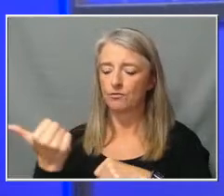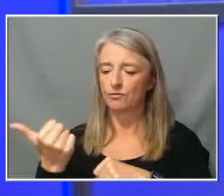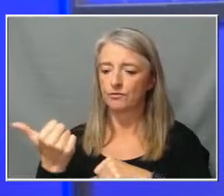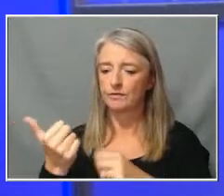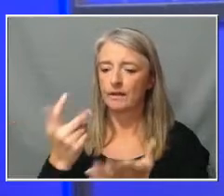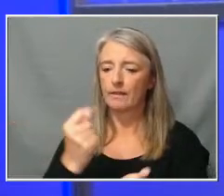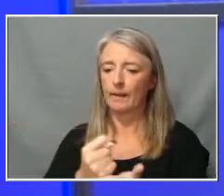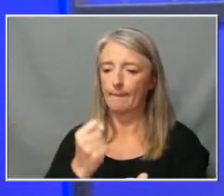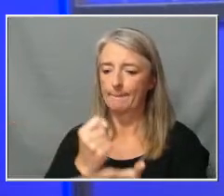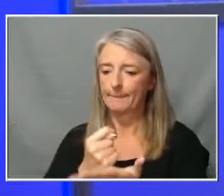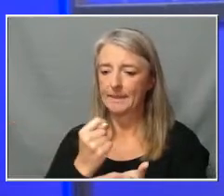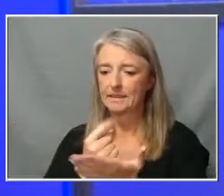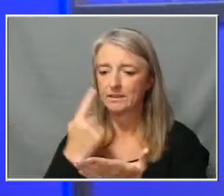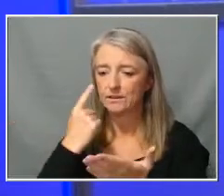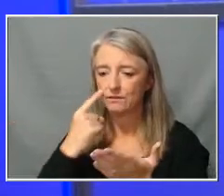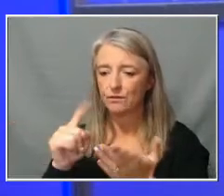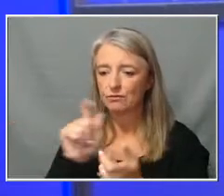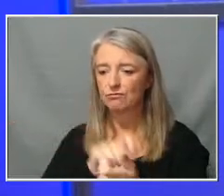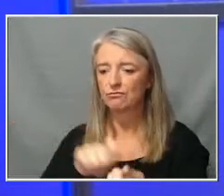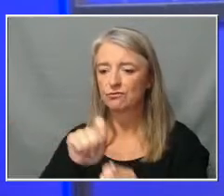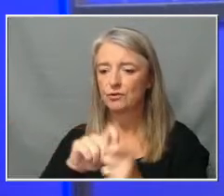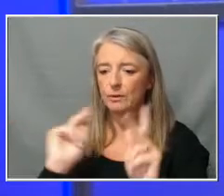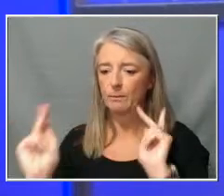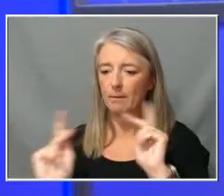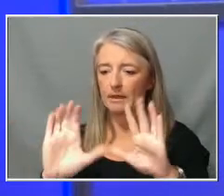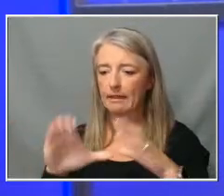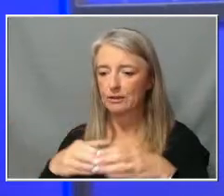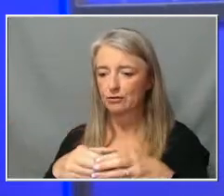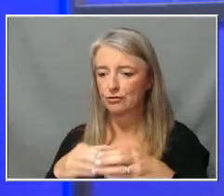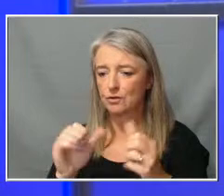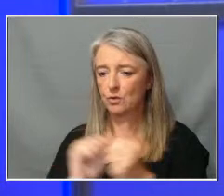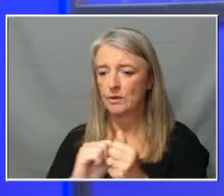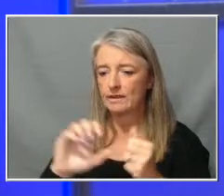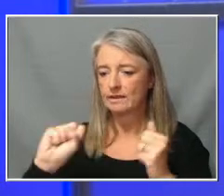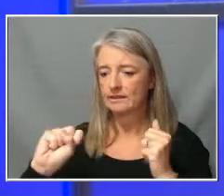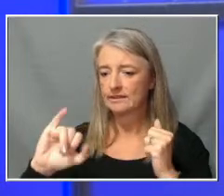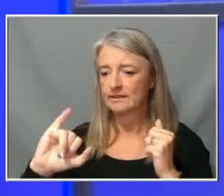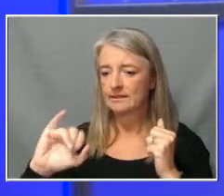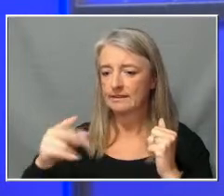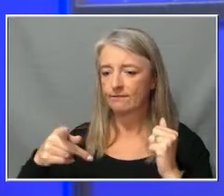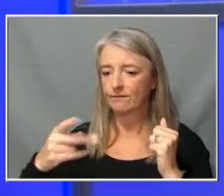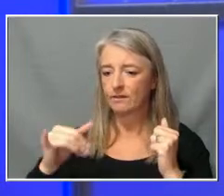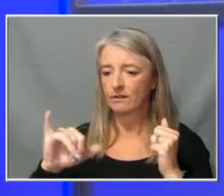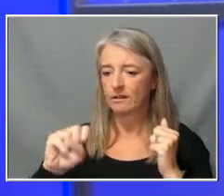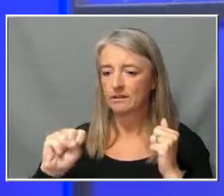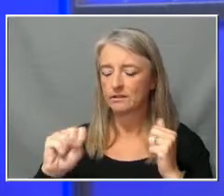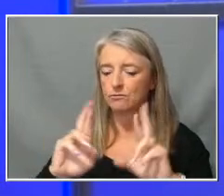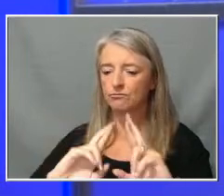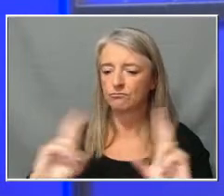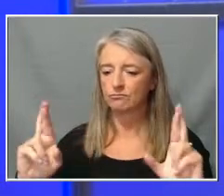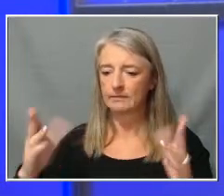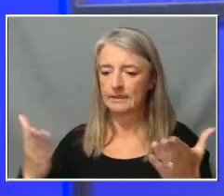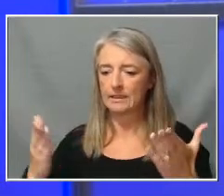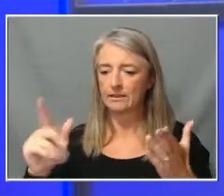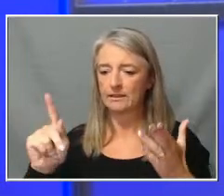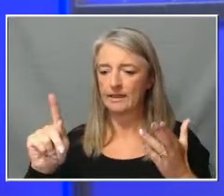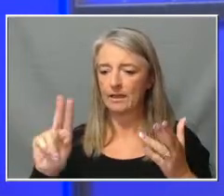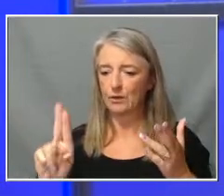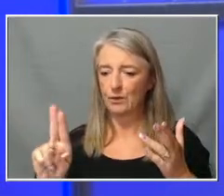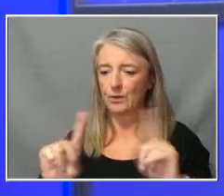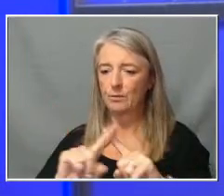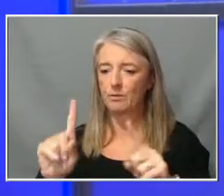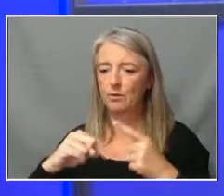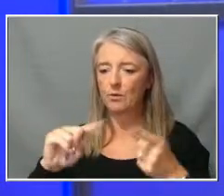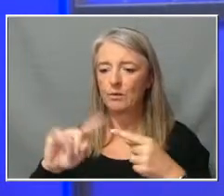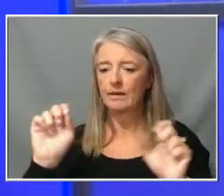therapies for certain populations with syphilis. So we are ready to do that here at the health system, but whenever we can, obviously